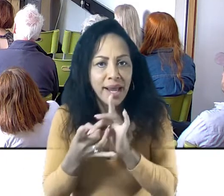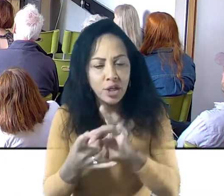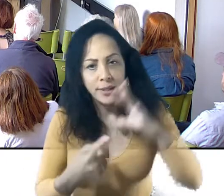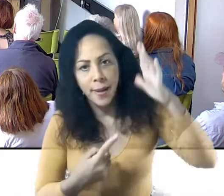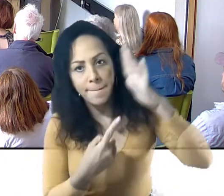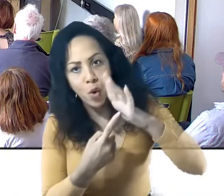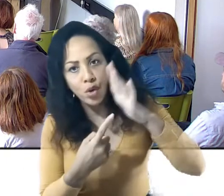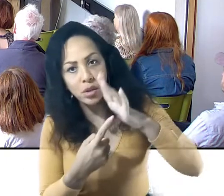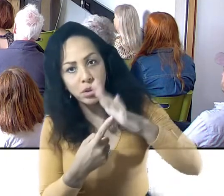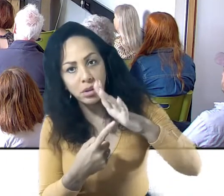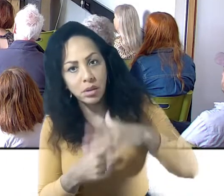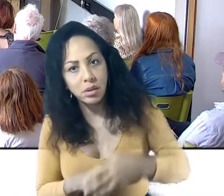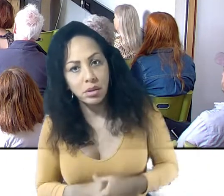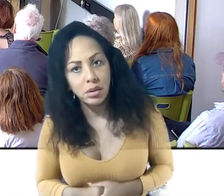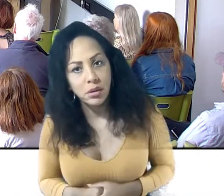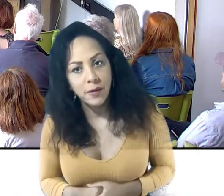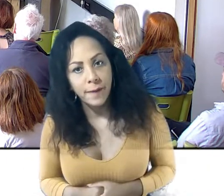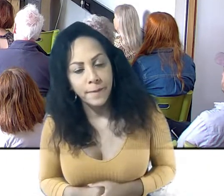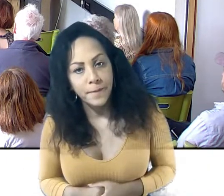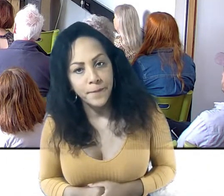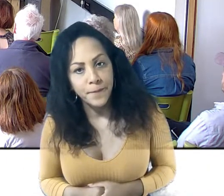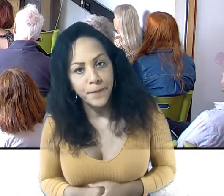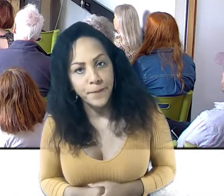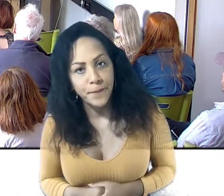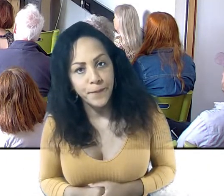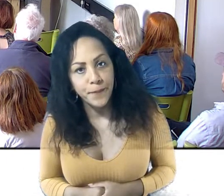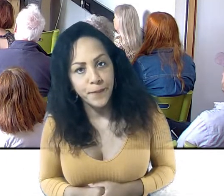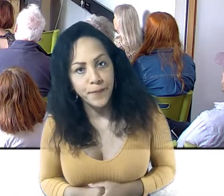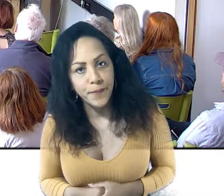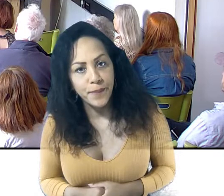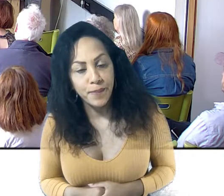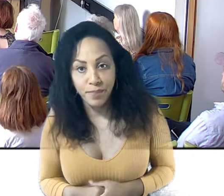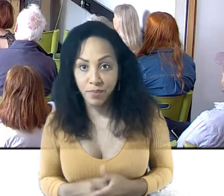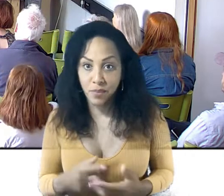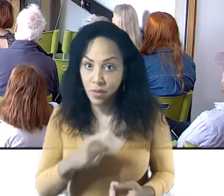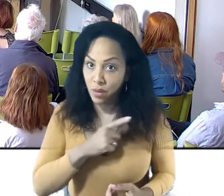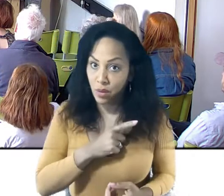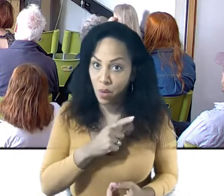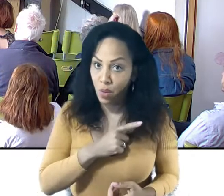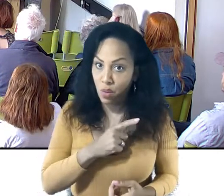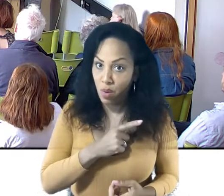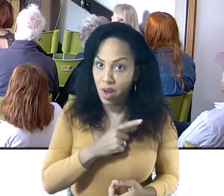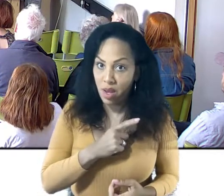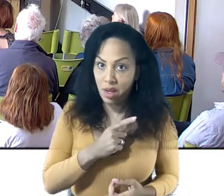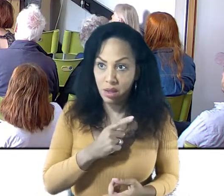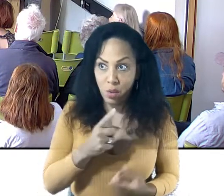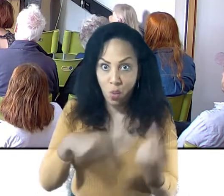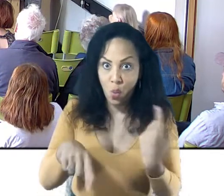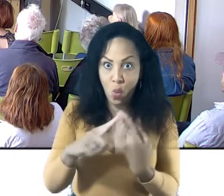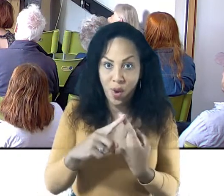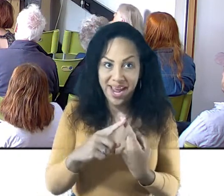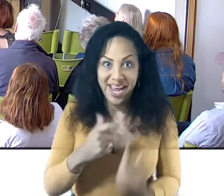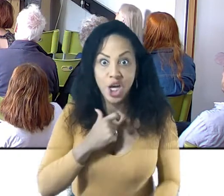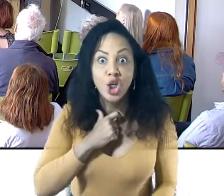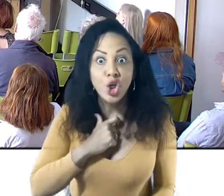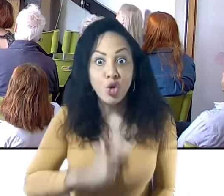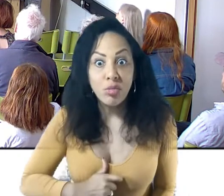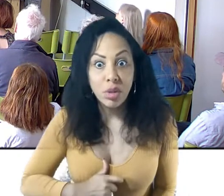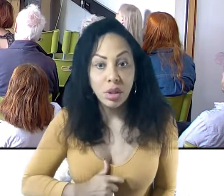when we're at a time where we are at risk of becoming incredibly kind of, you know, we're in an age